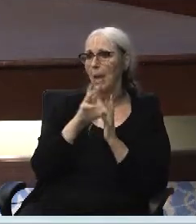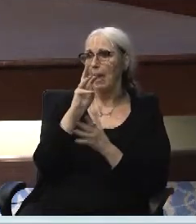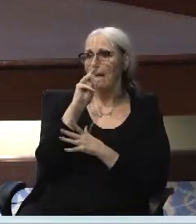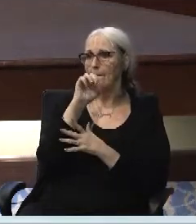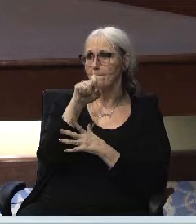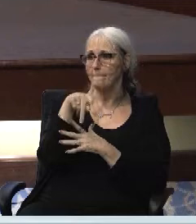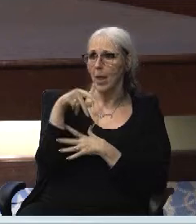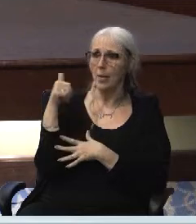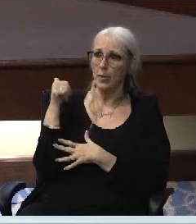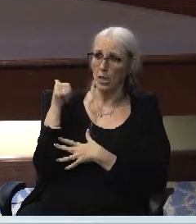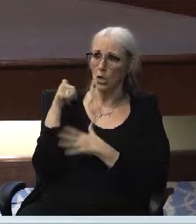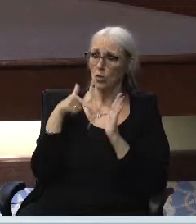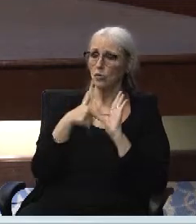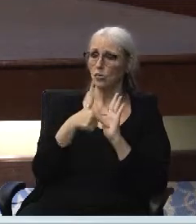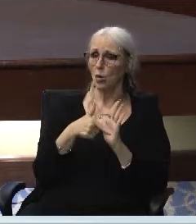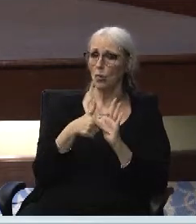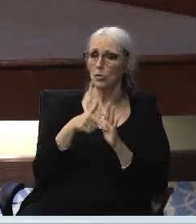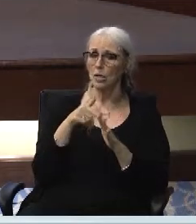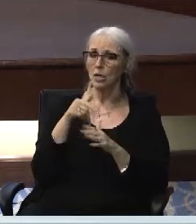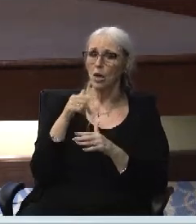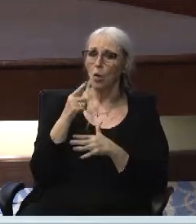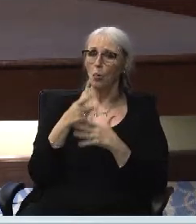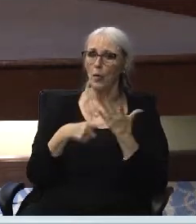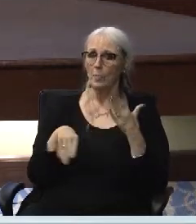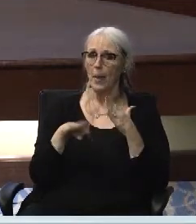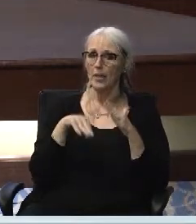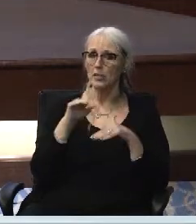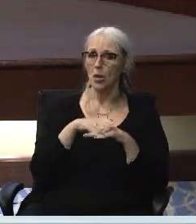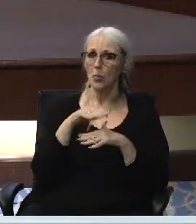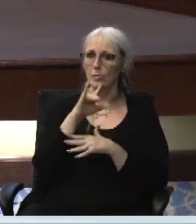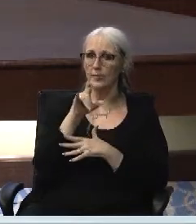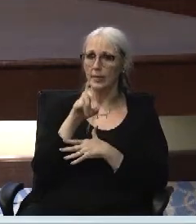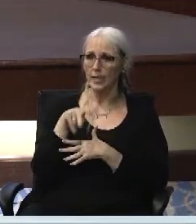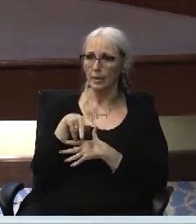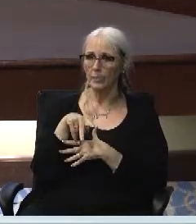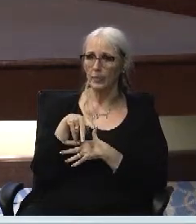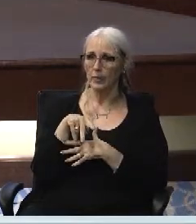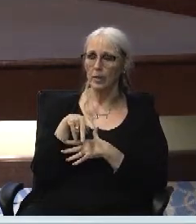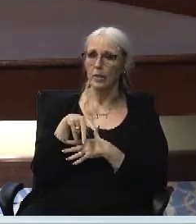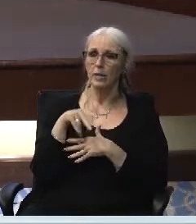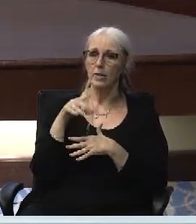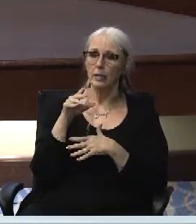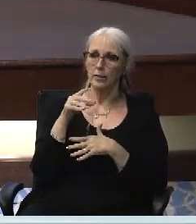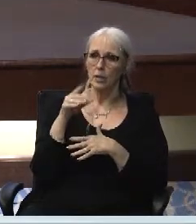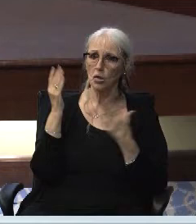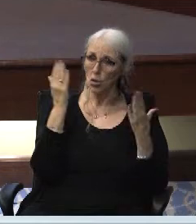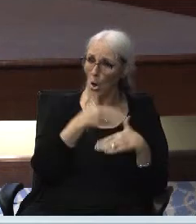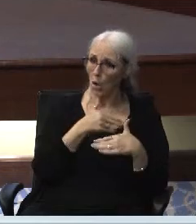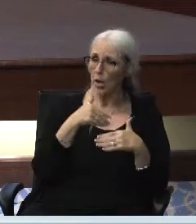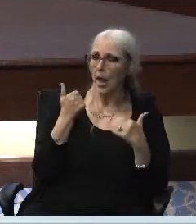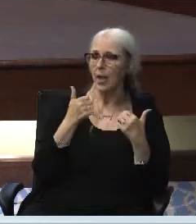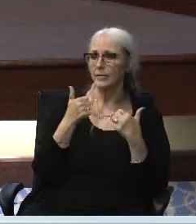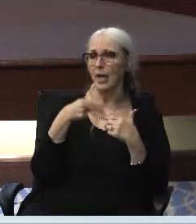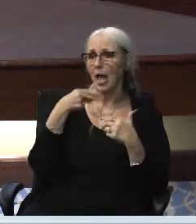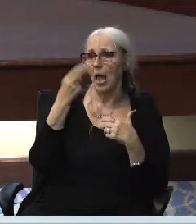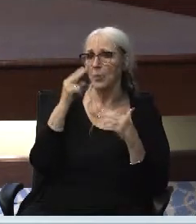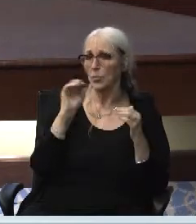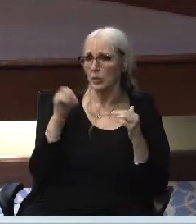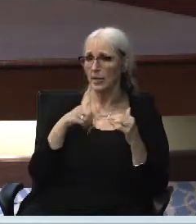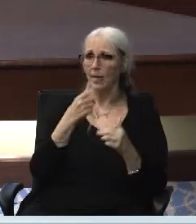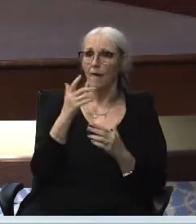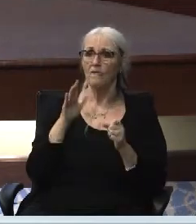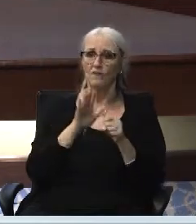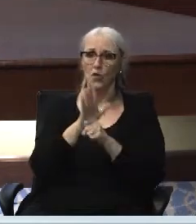This map shows the vaccine uptake based on zip code. The areas shaded the darkest shades of green have the highest percentages of people vaccinated,